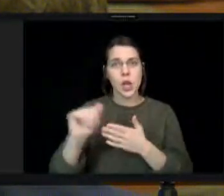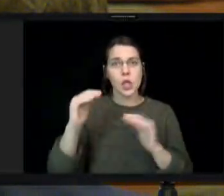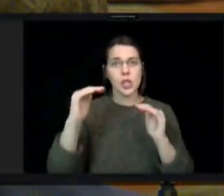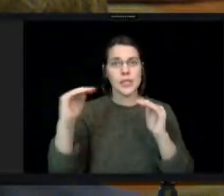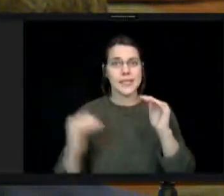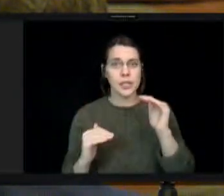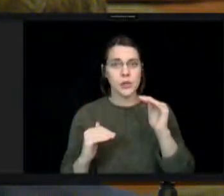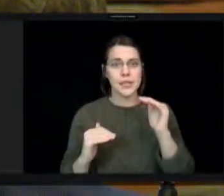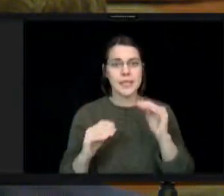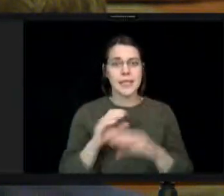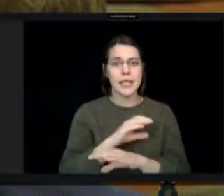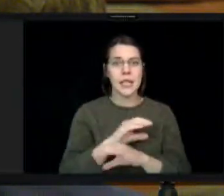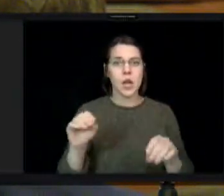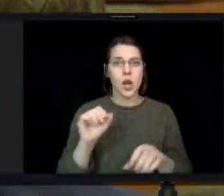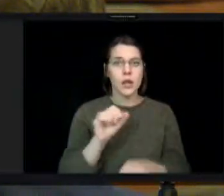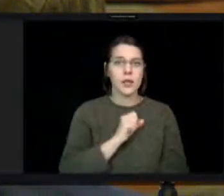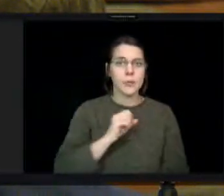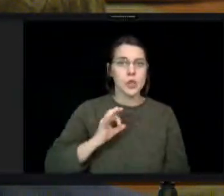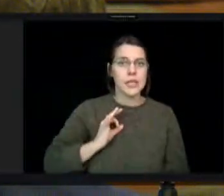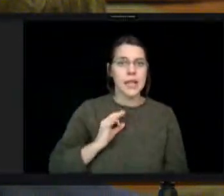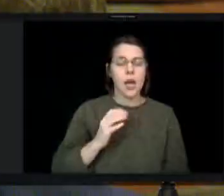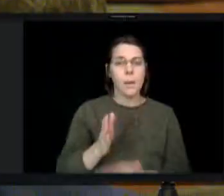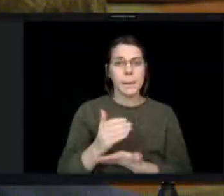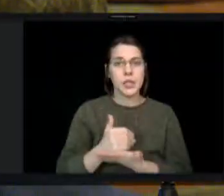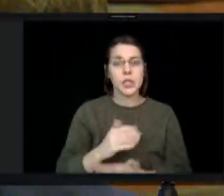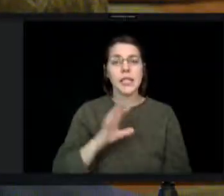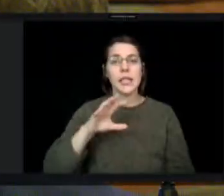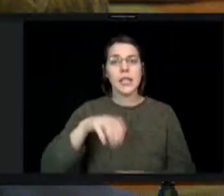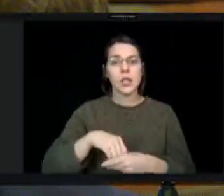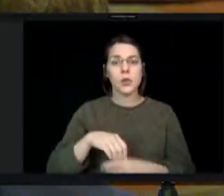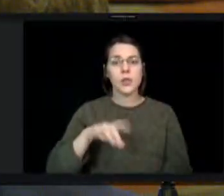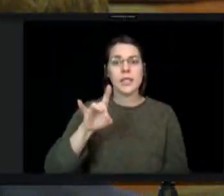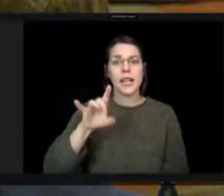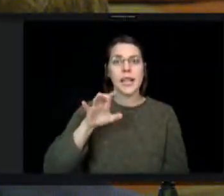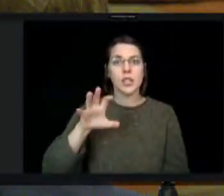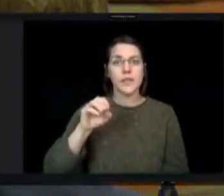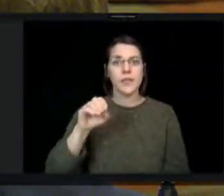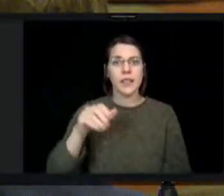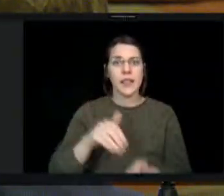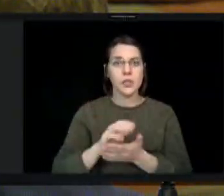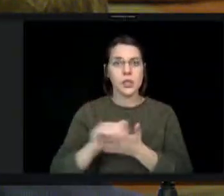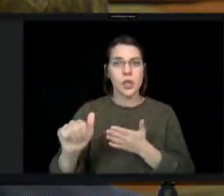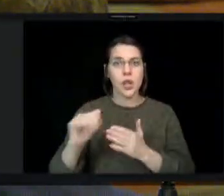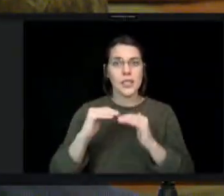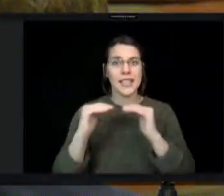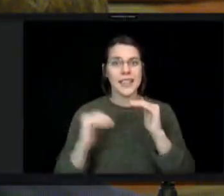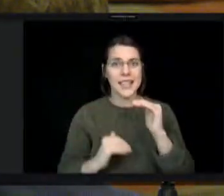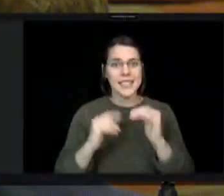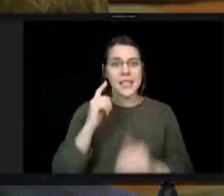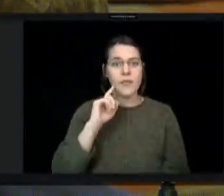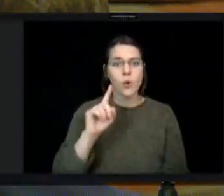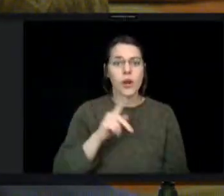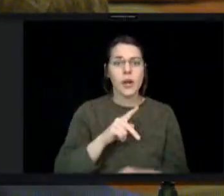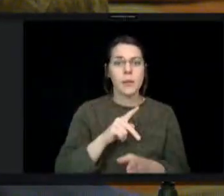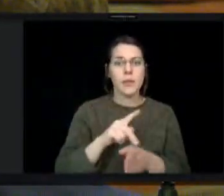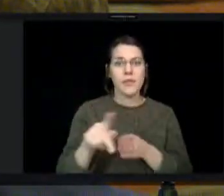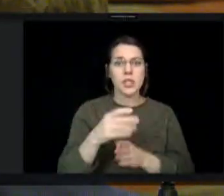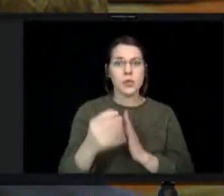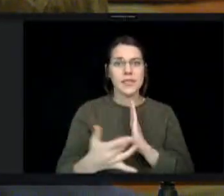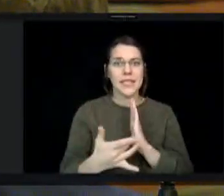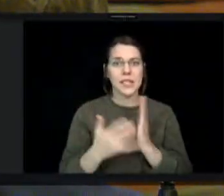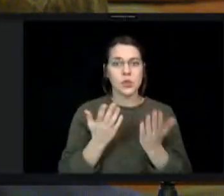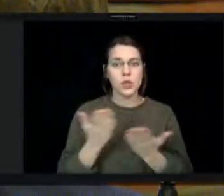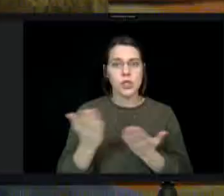non-personnel budget. That includes $855,000 less for professional and technical services, $300,000 less for